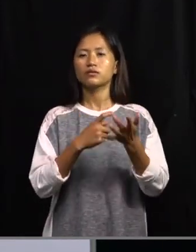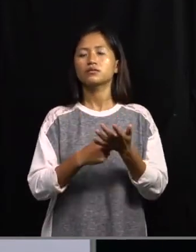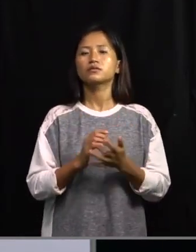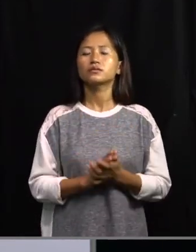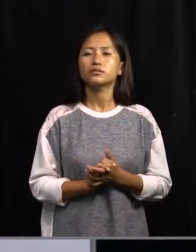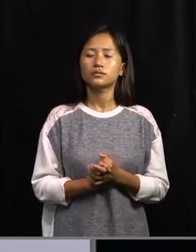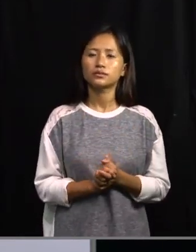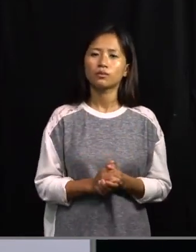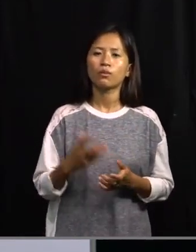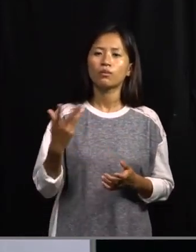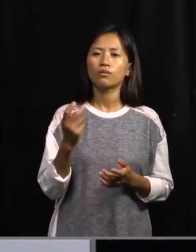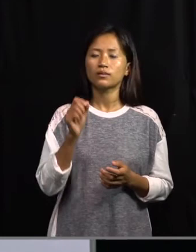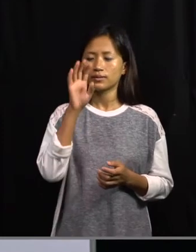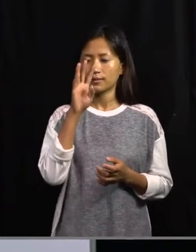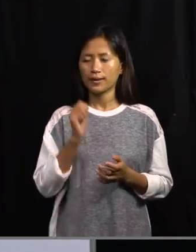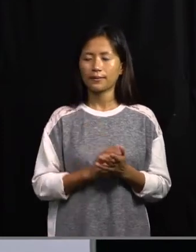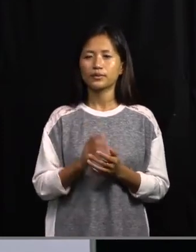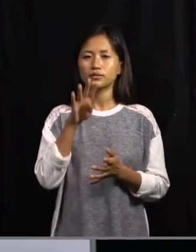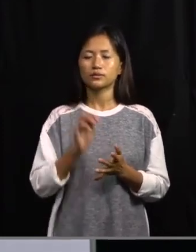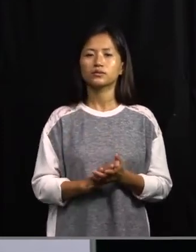what happens is